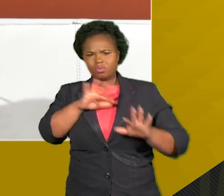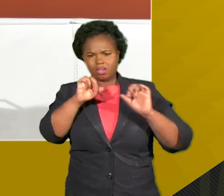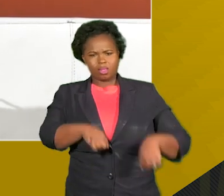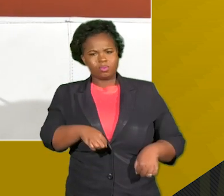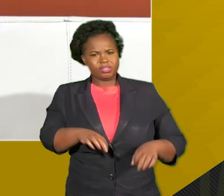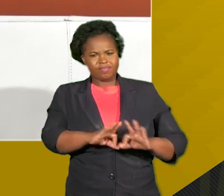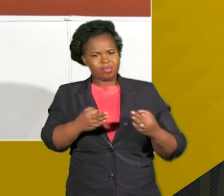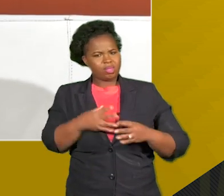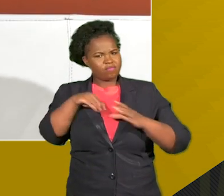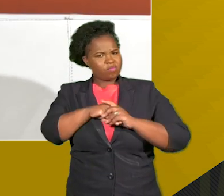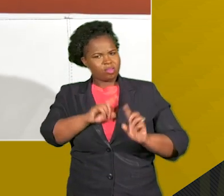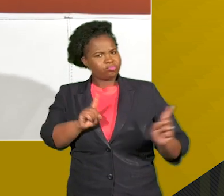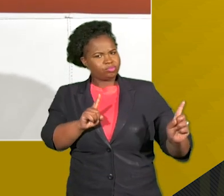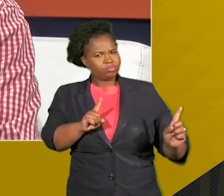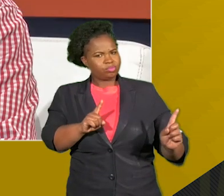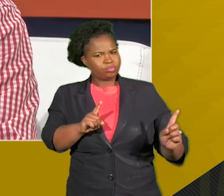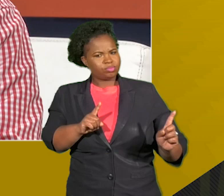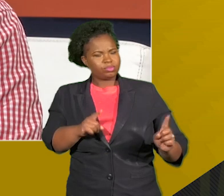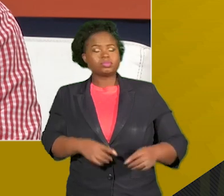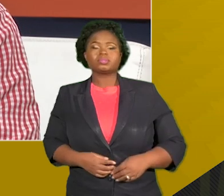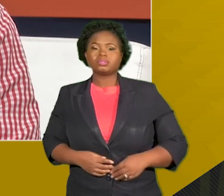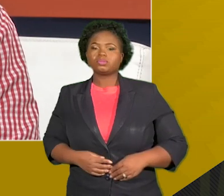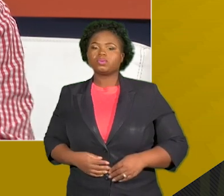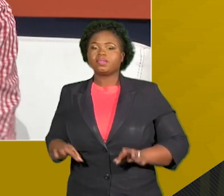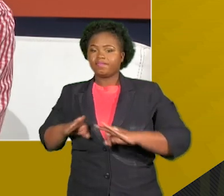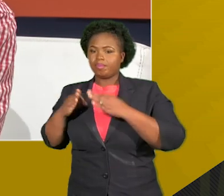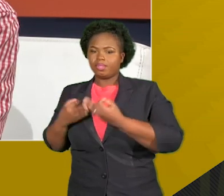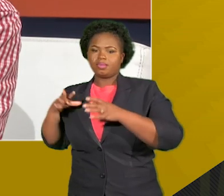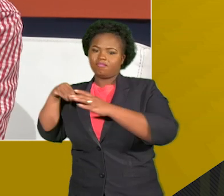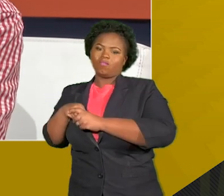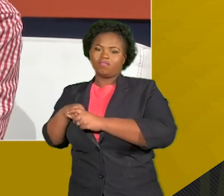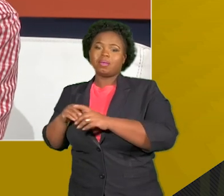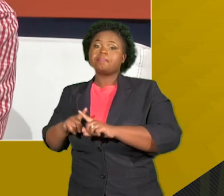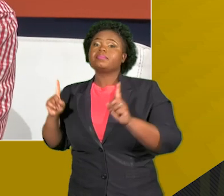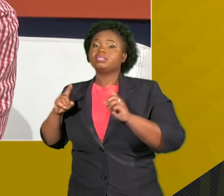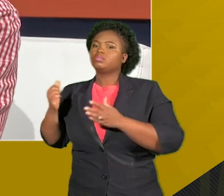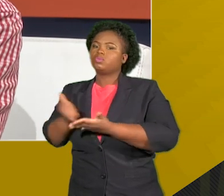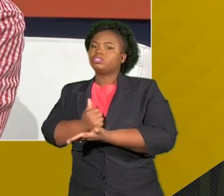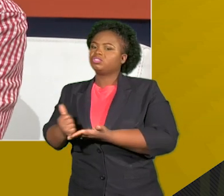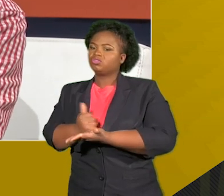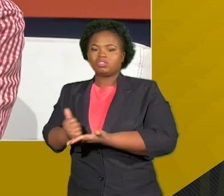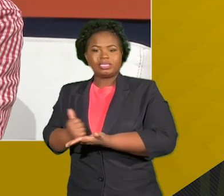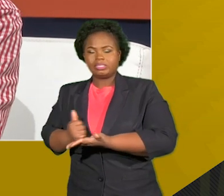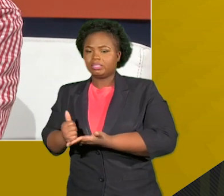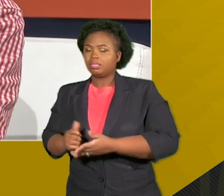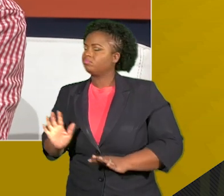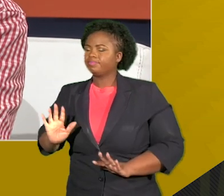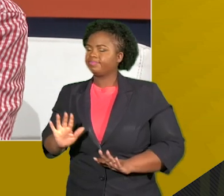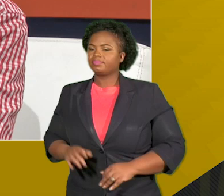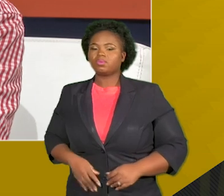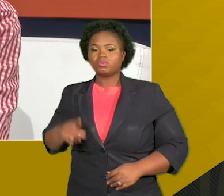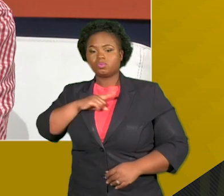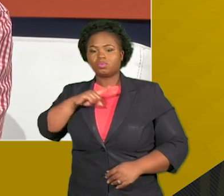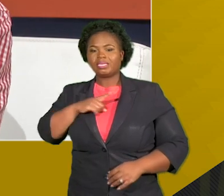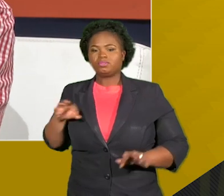khor family yaka be involved koyona? Yeah, the family is involved, but in terms of its registration, the recognition, remember, this is